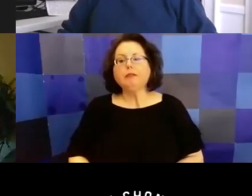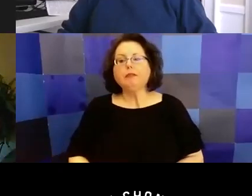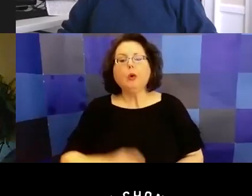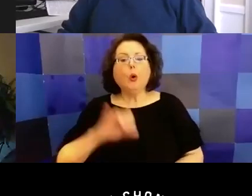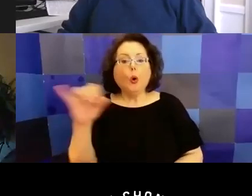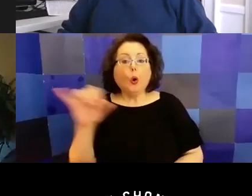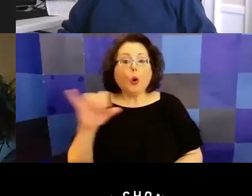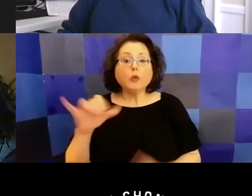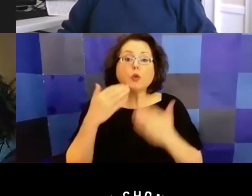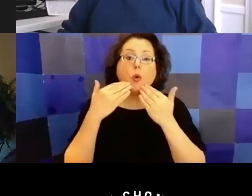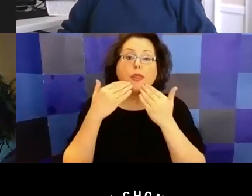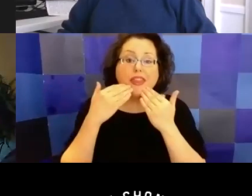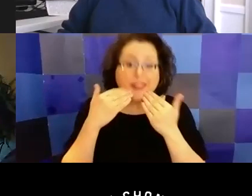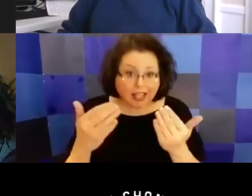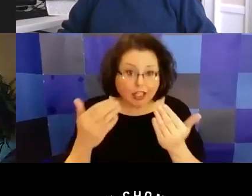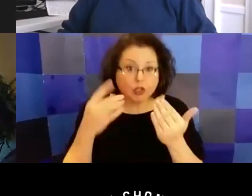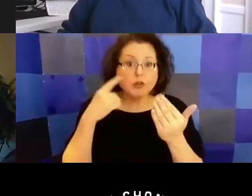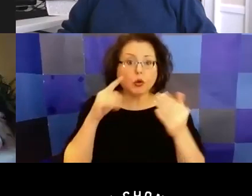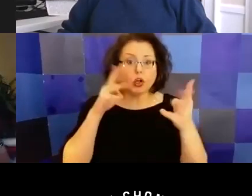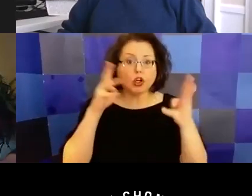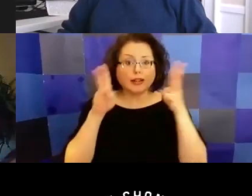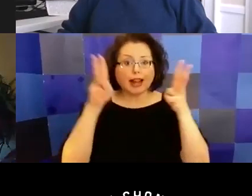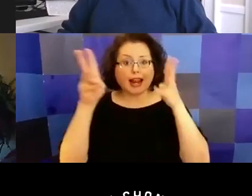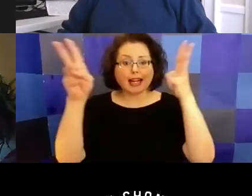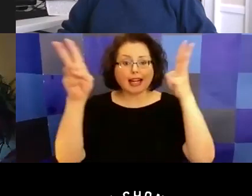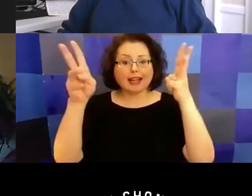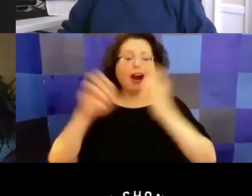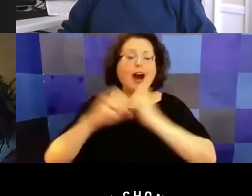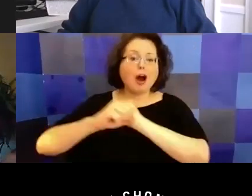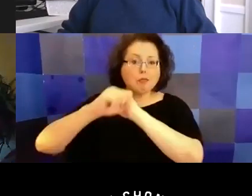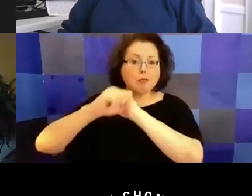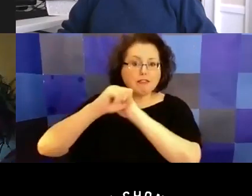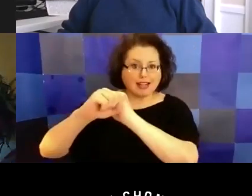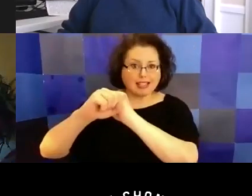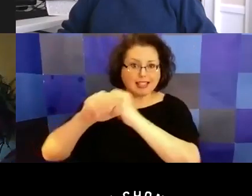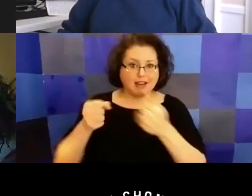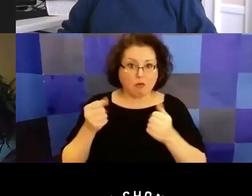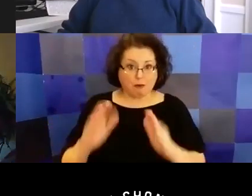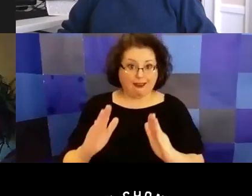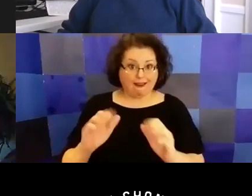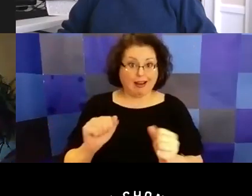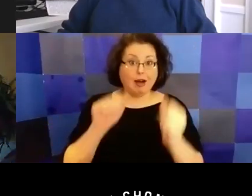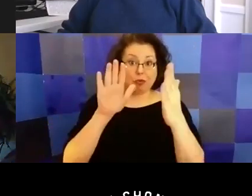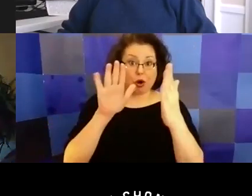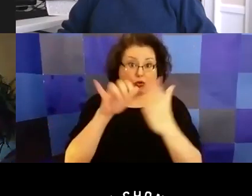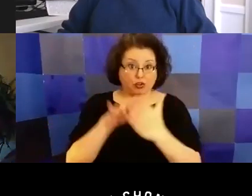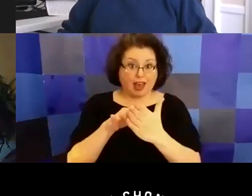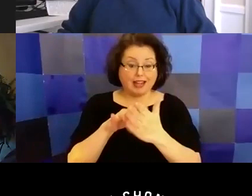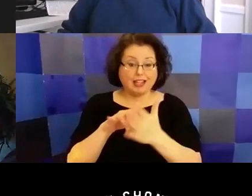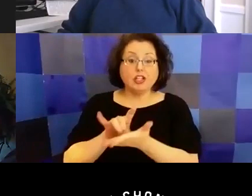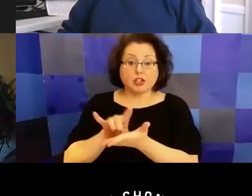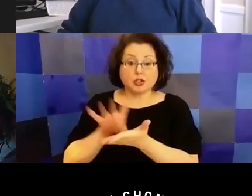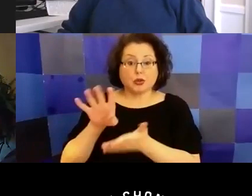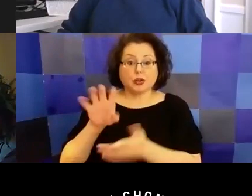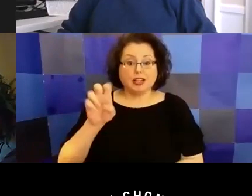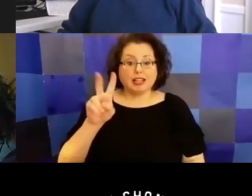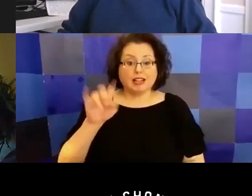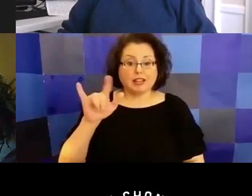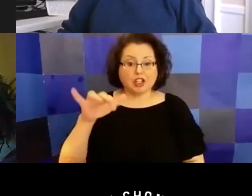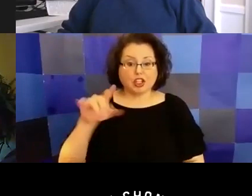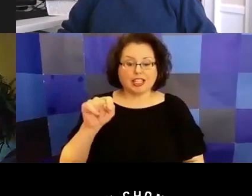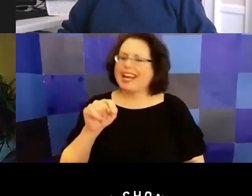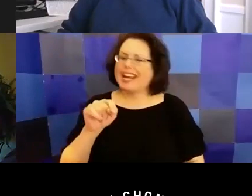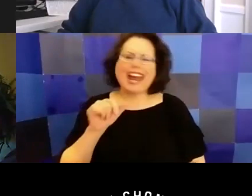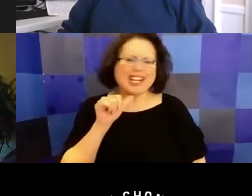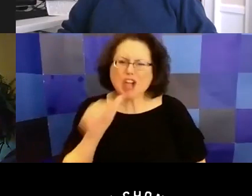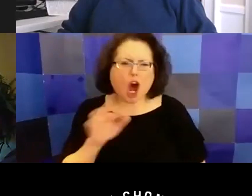thank you for creating a preventative approach to an eviction moratorium and not a reactive and